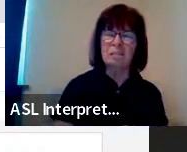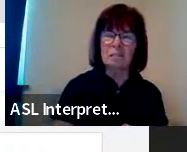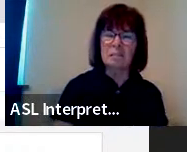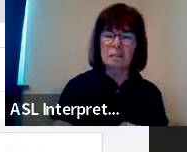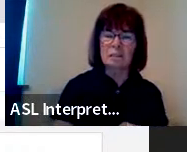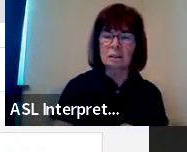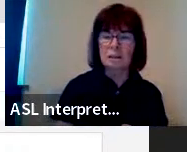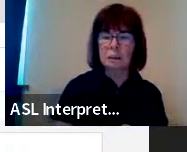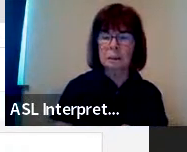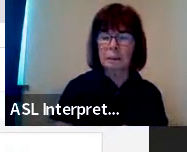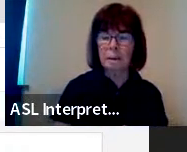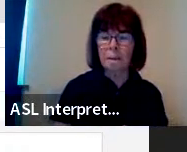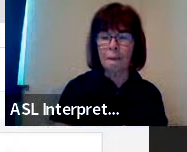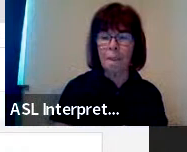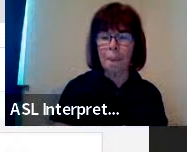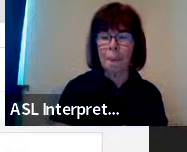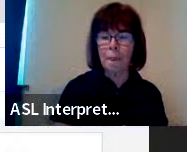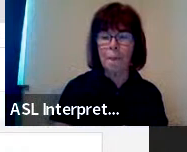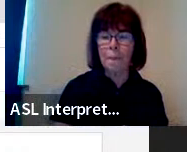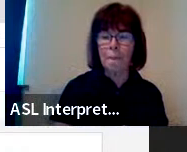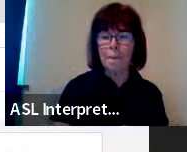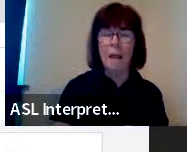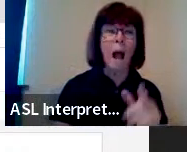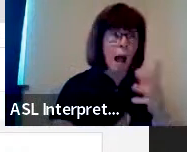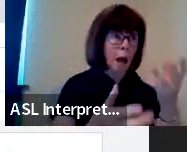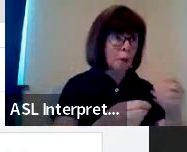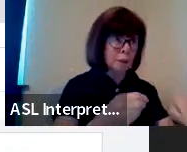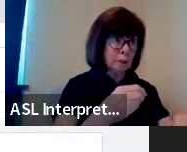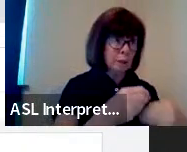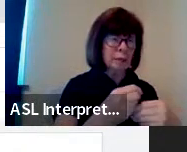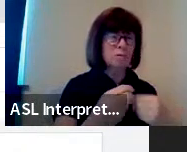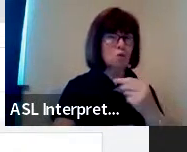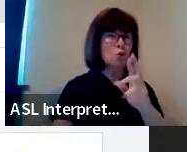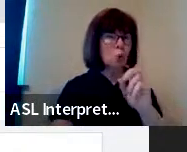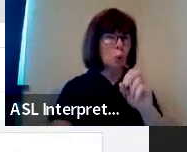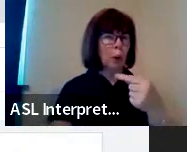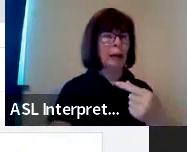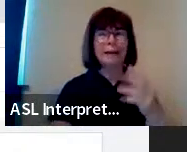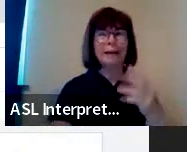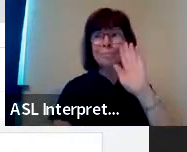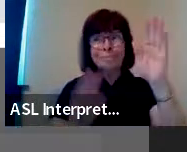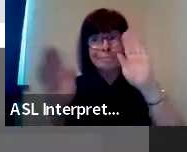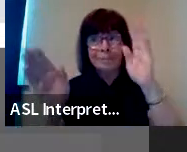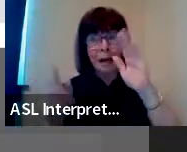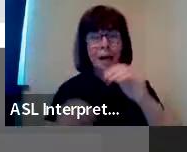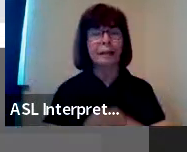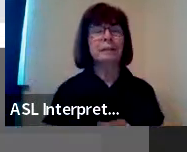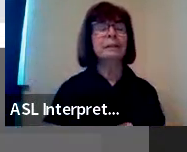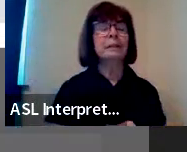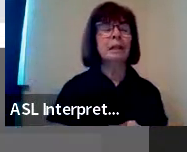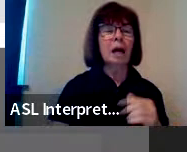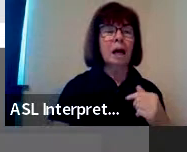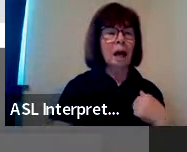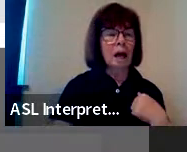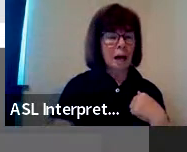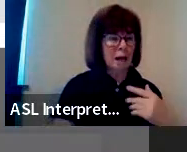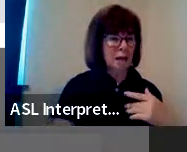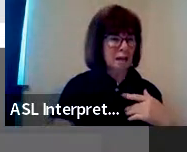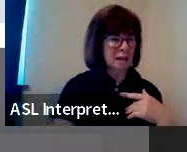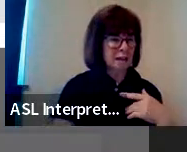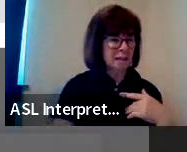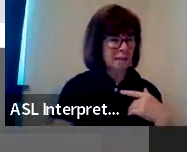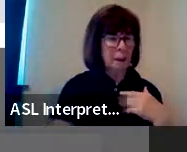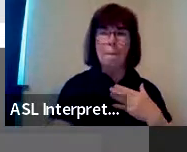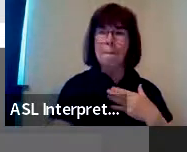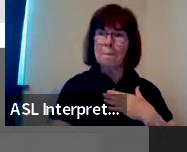Yeah. Yeah. Let me add a little bit to it. This is Greg. Hi, everybody. You know, and I think that part of my comment is in